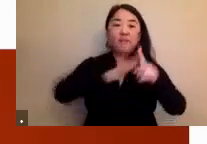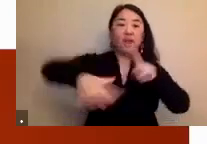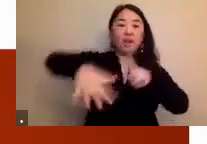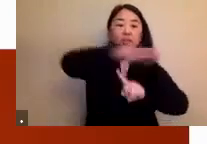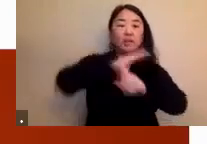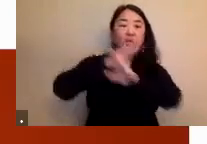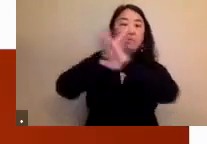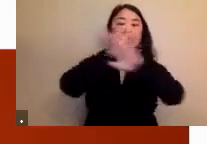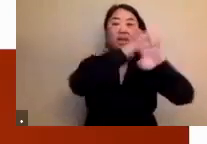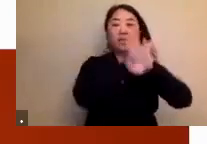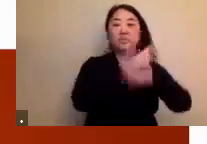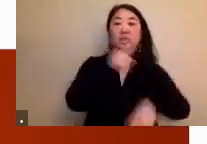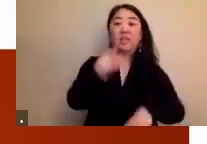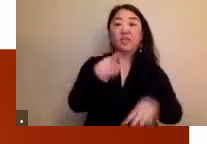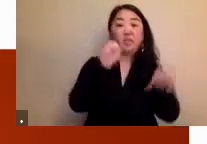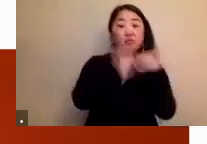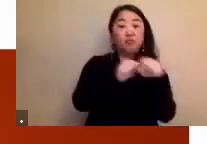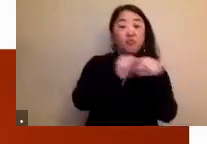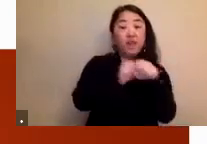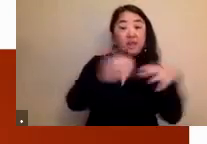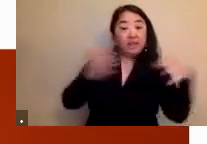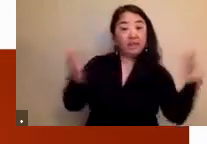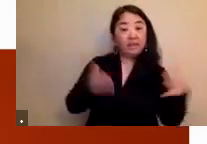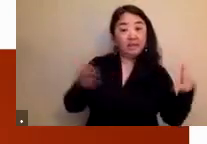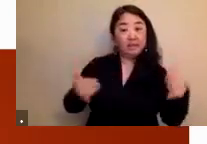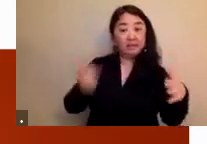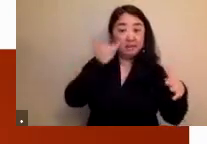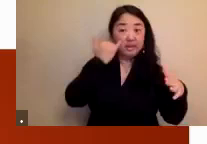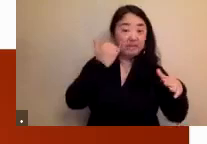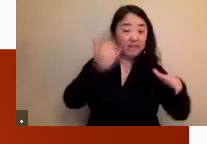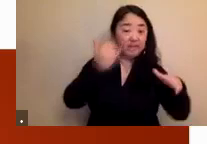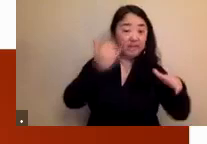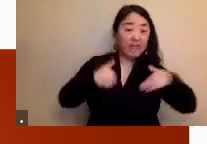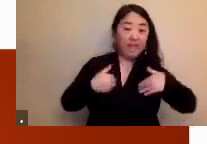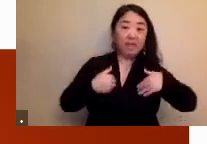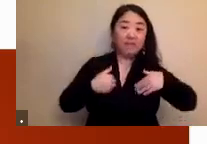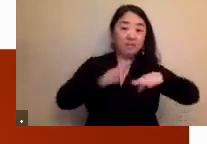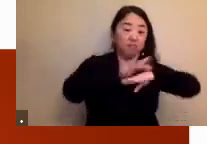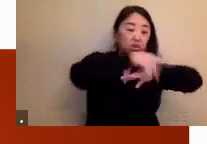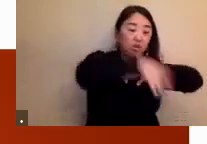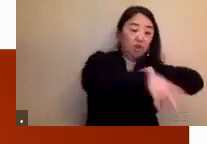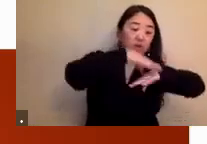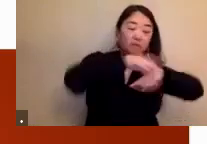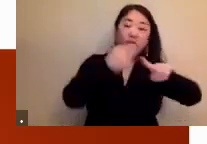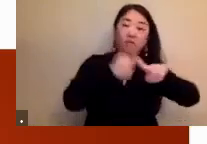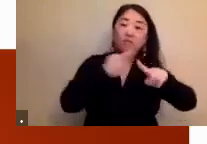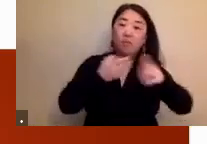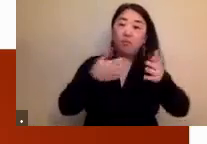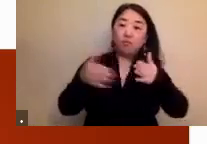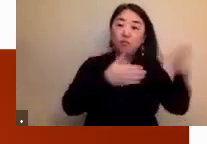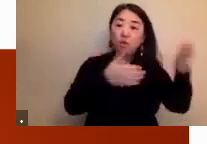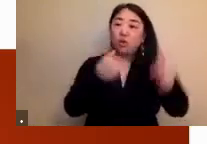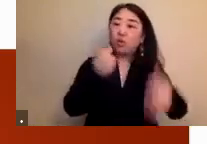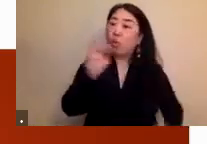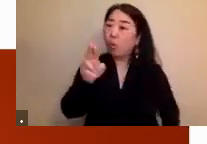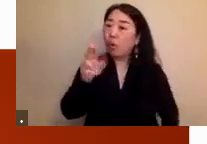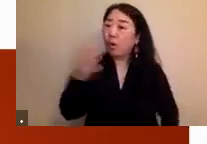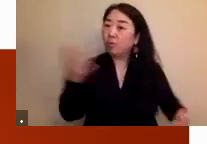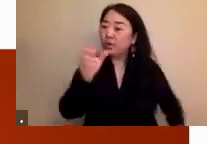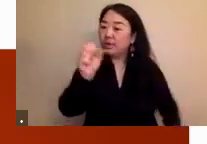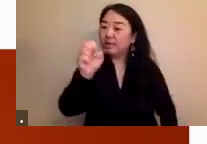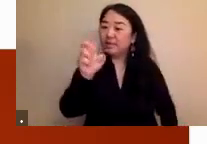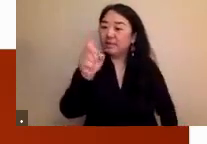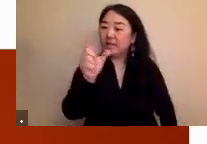The rocks that are here, when there's runoff from the roads or there's sediment that comes as a result of traffic